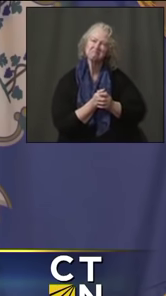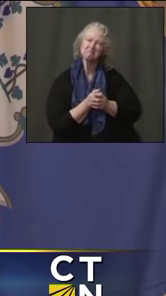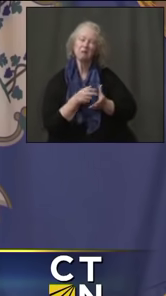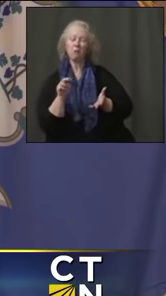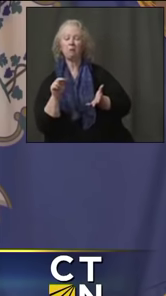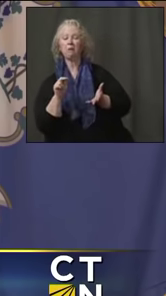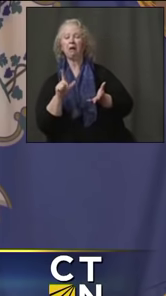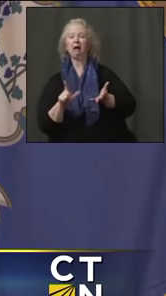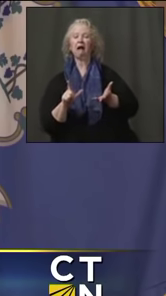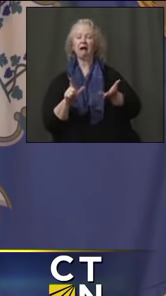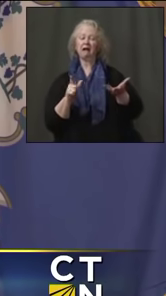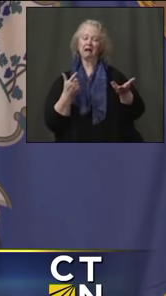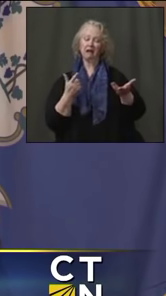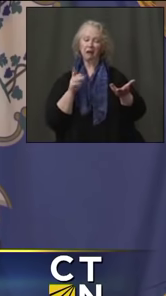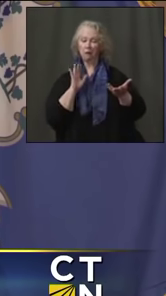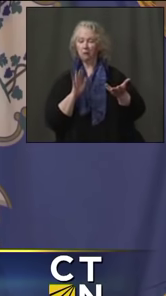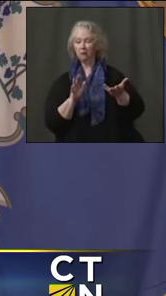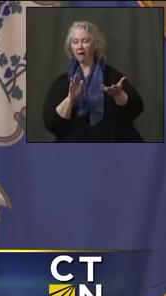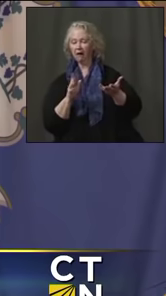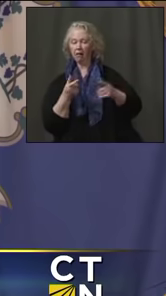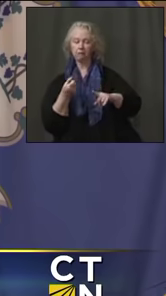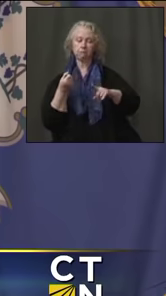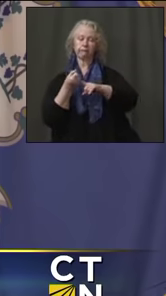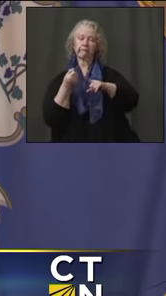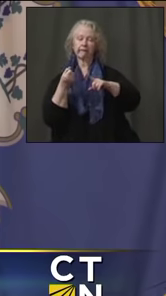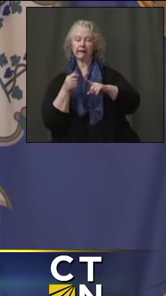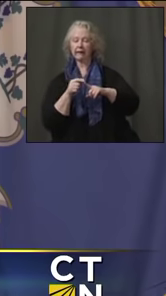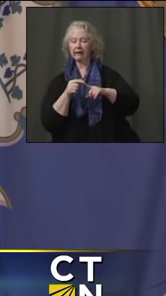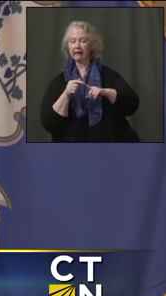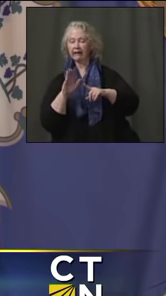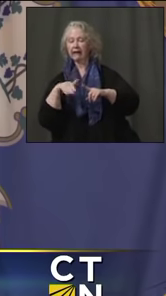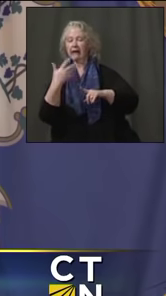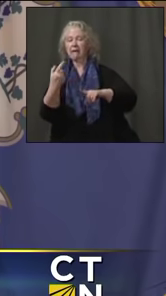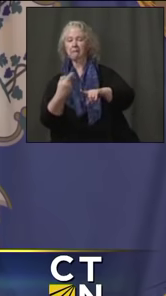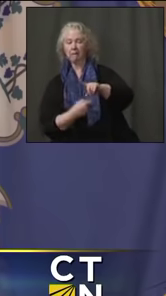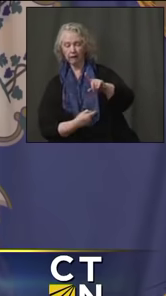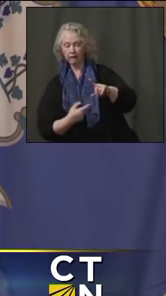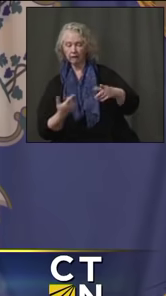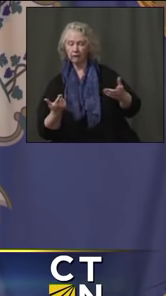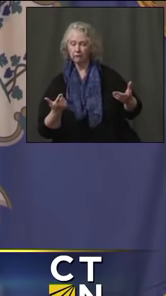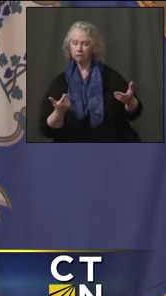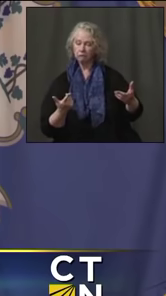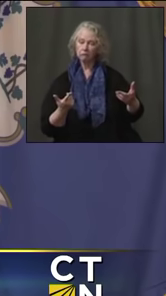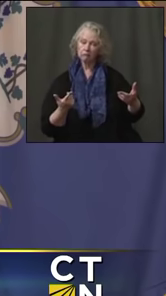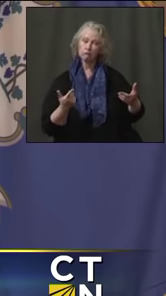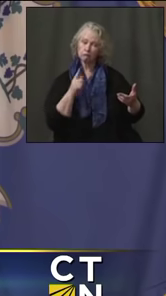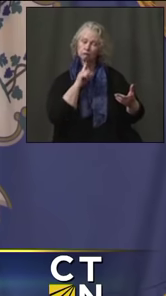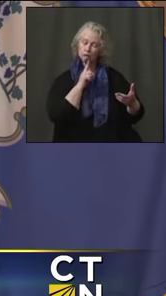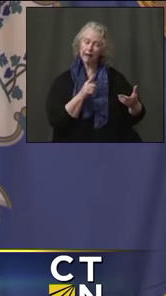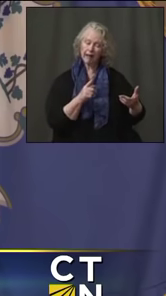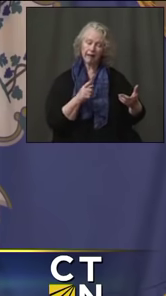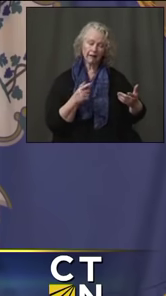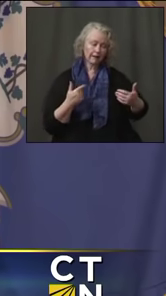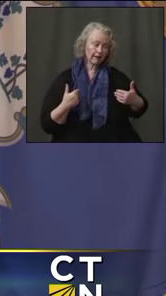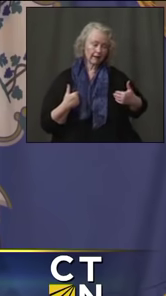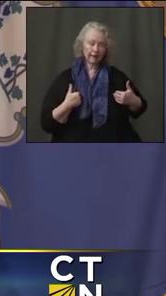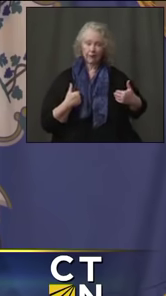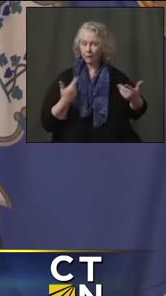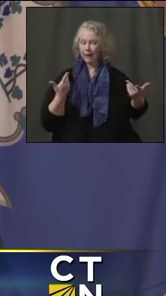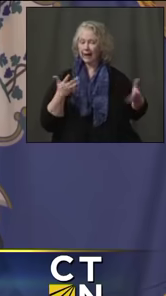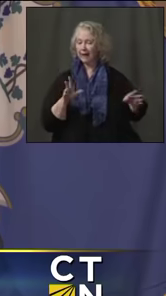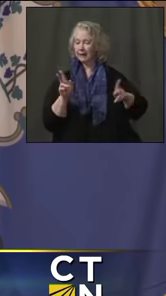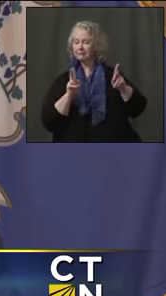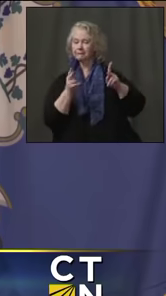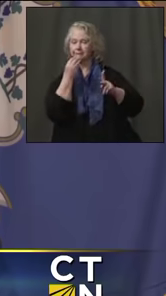London County is going to peak a month later than Fairfield County, yeah, we're giving everybody permission to have outdoor